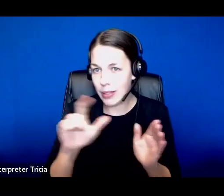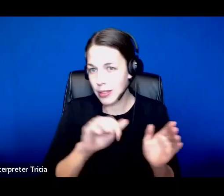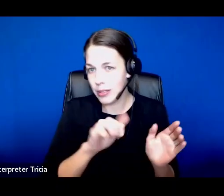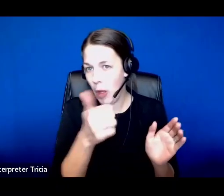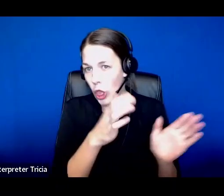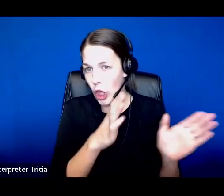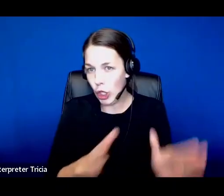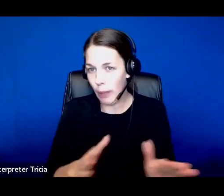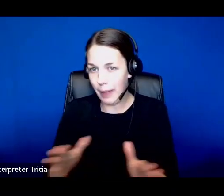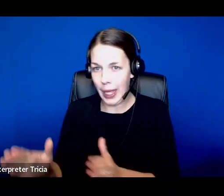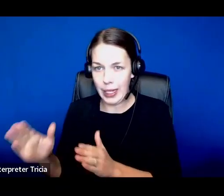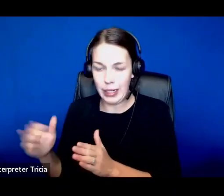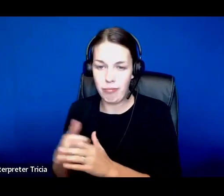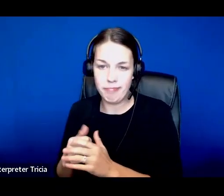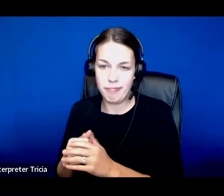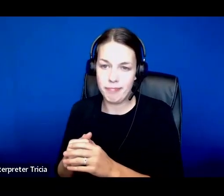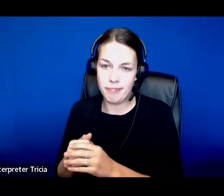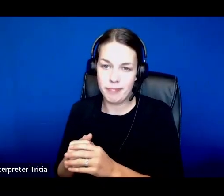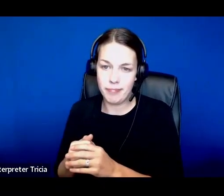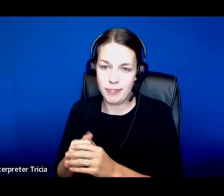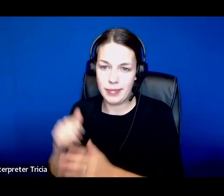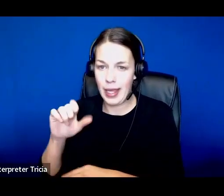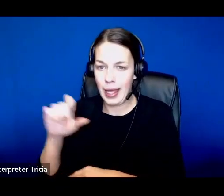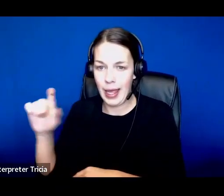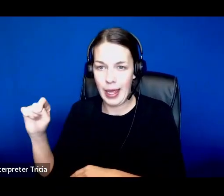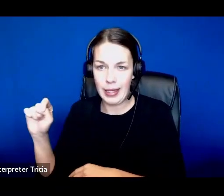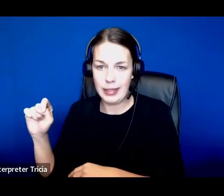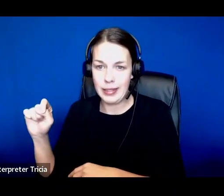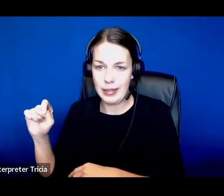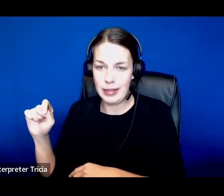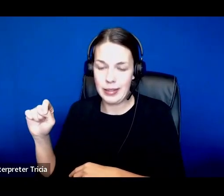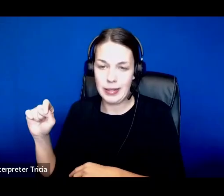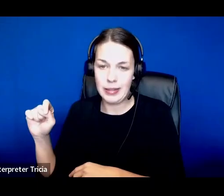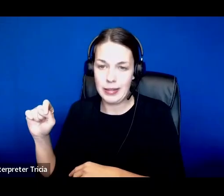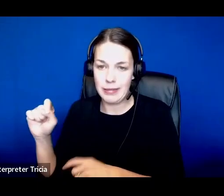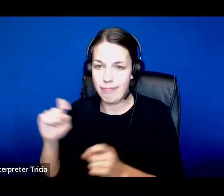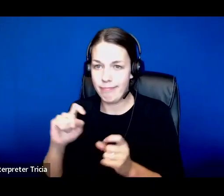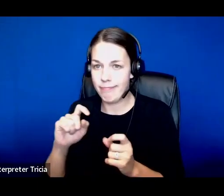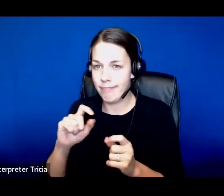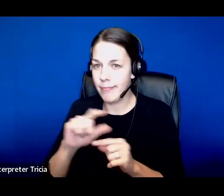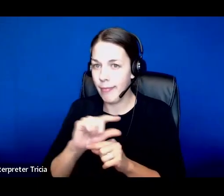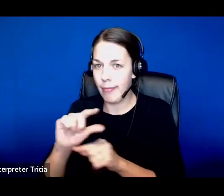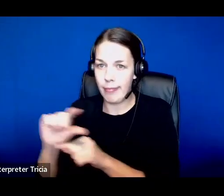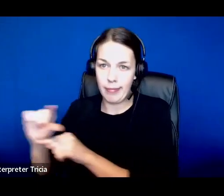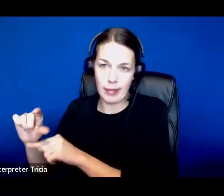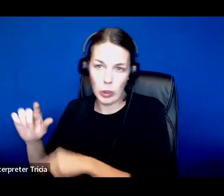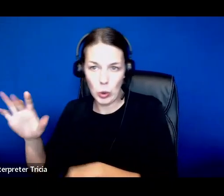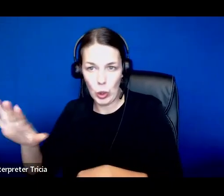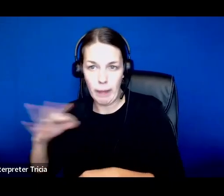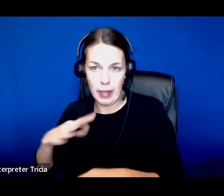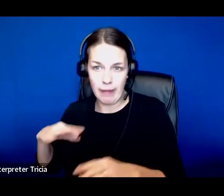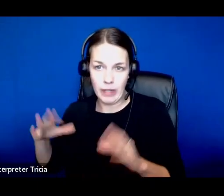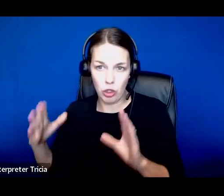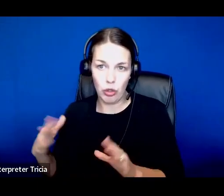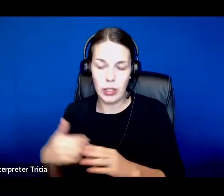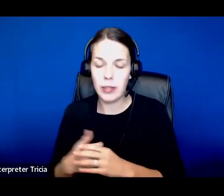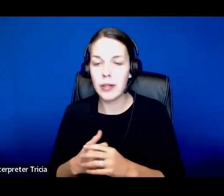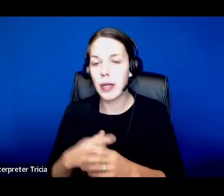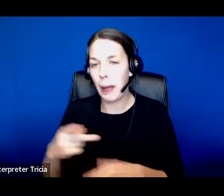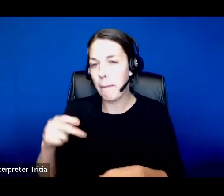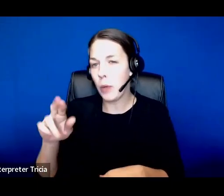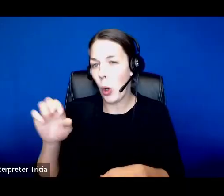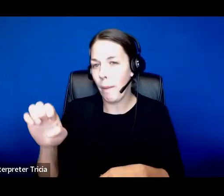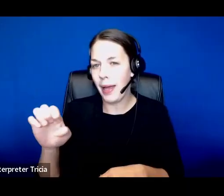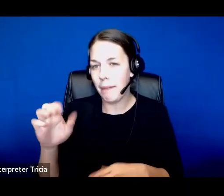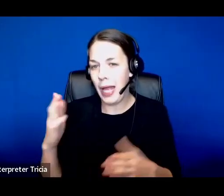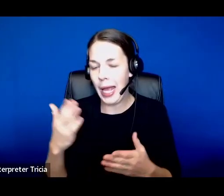planning where your assets go automatically to your beneficiary, for example. Your probate estate